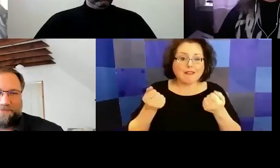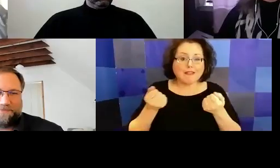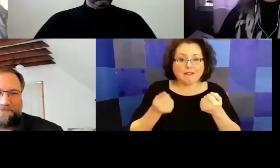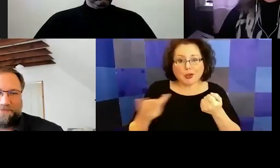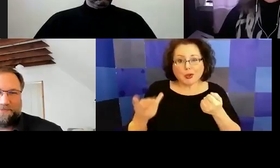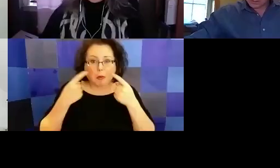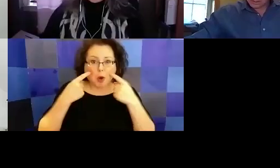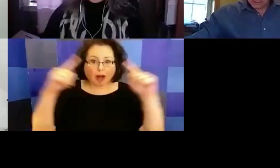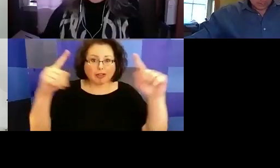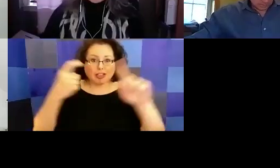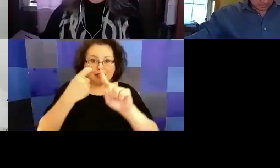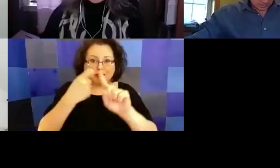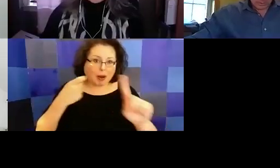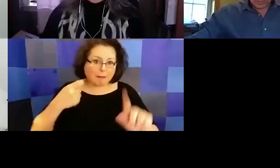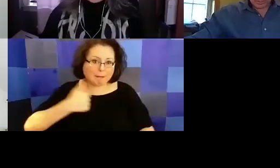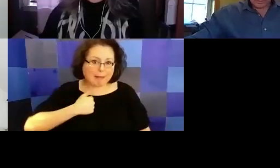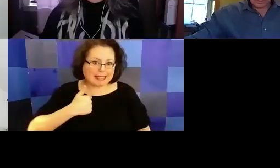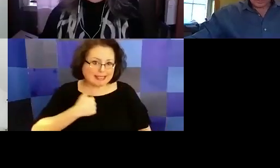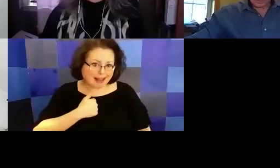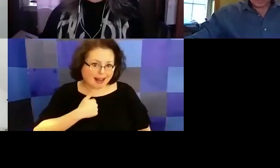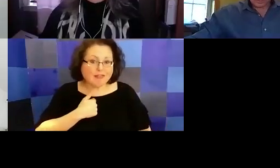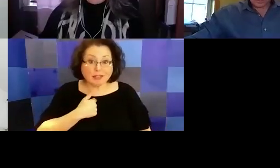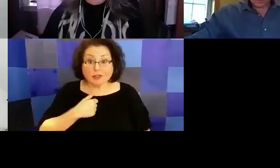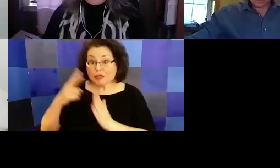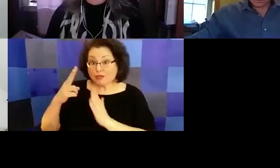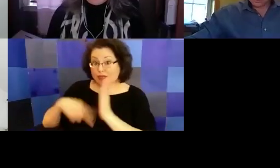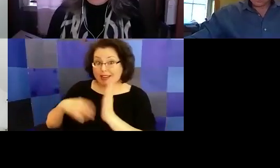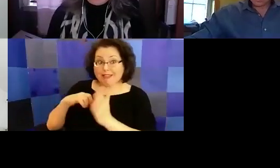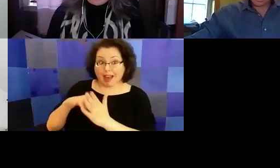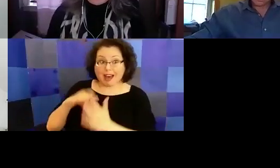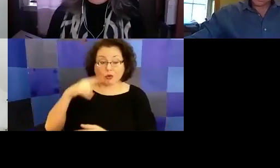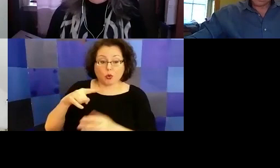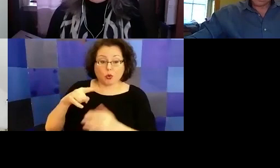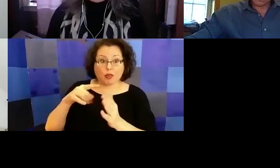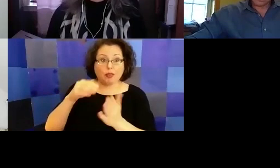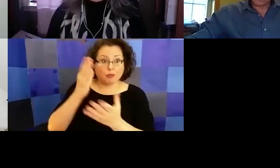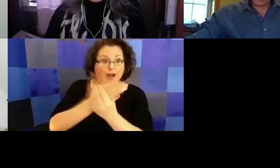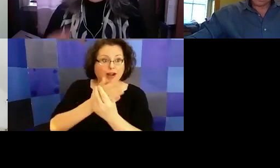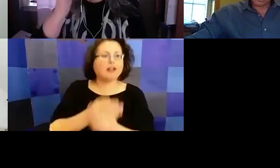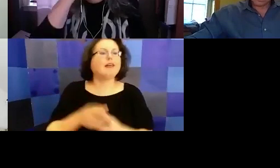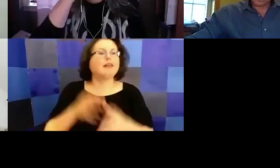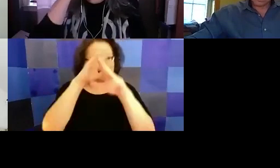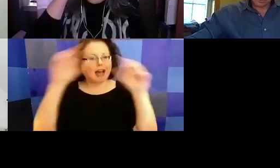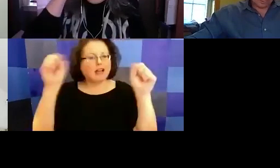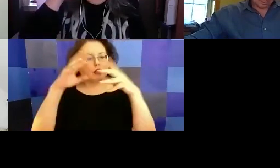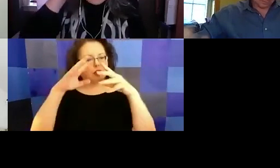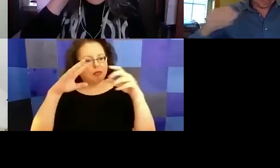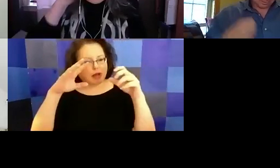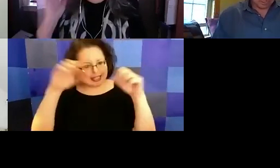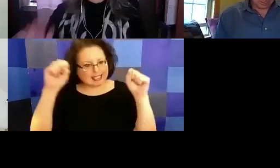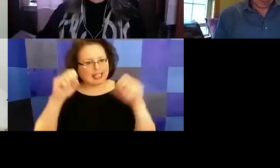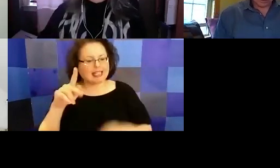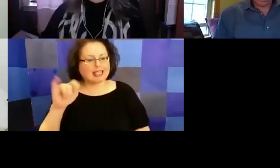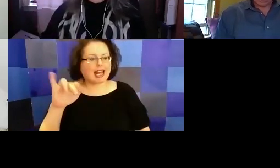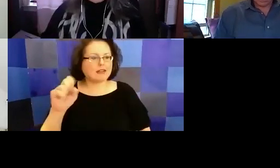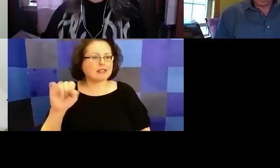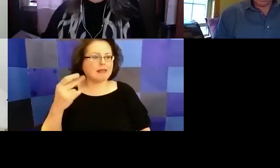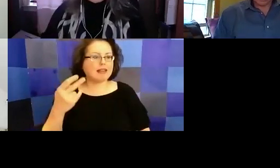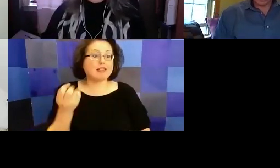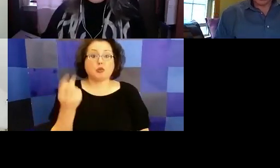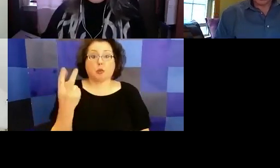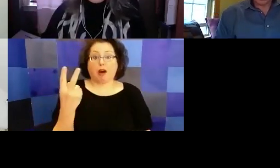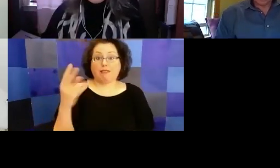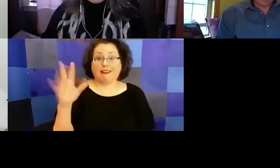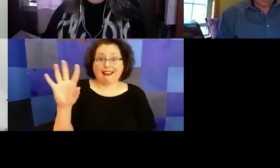too, for myself, Madam Clerk, to be read into the record. Council President Kel Smith presents Bill Number